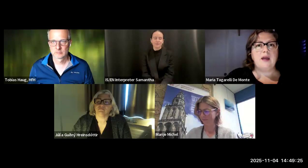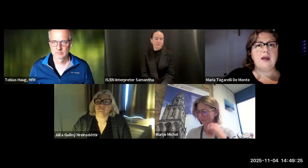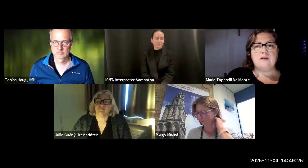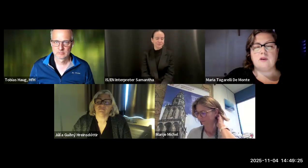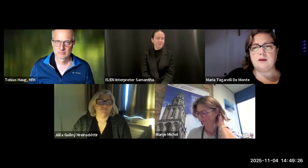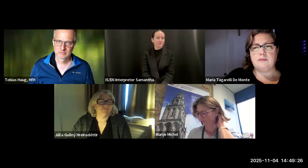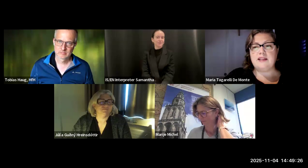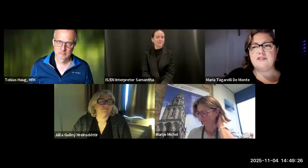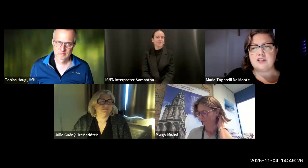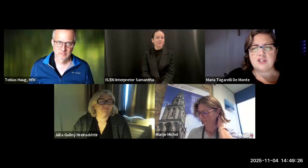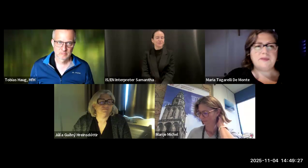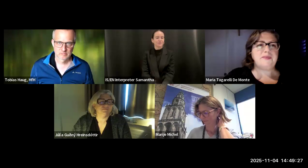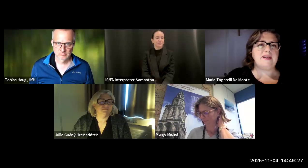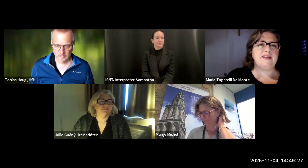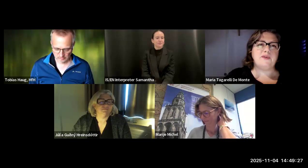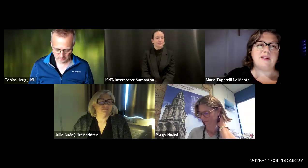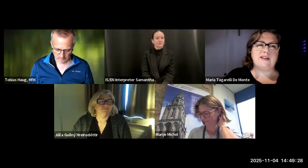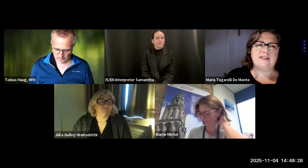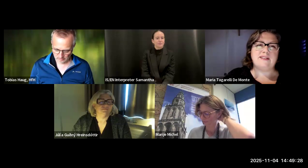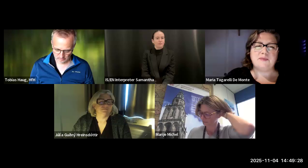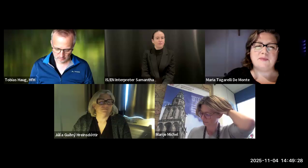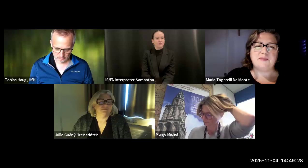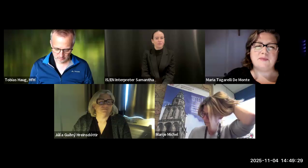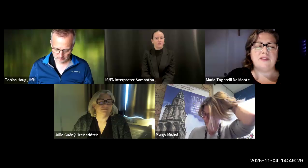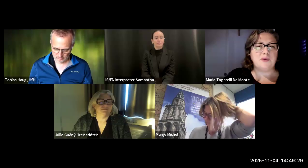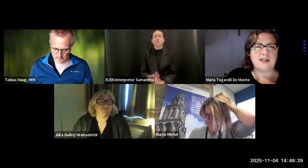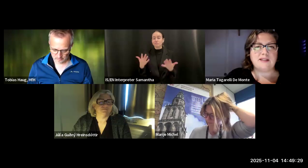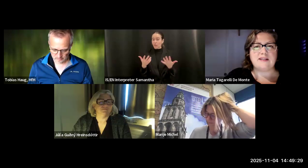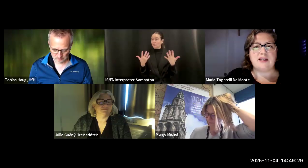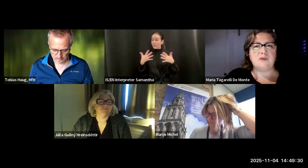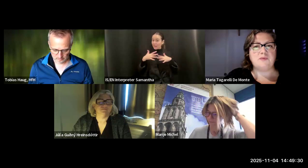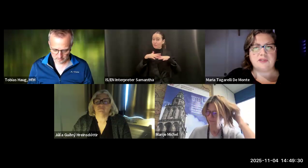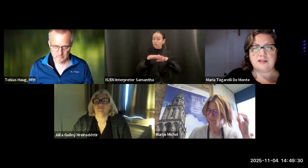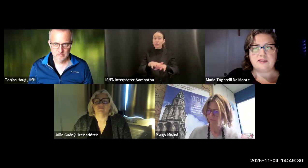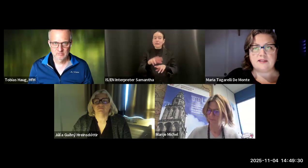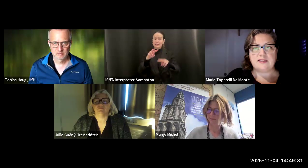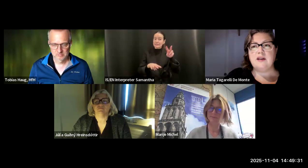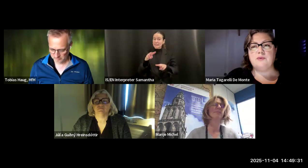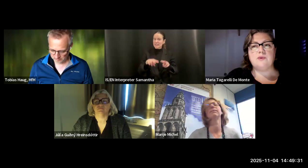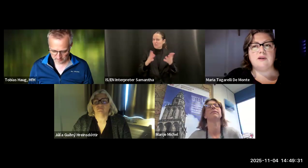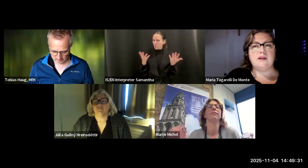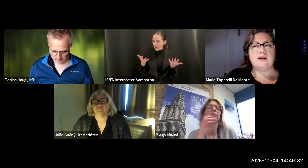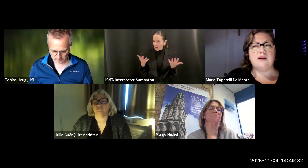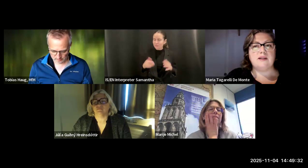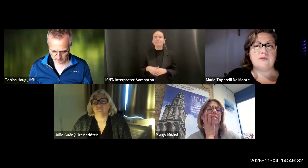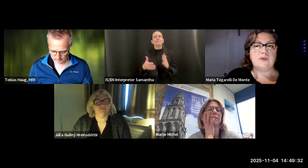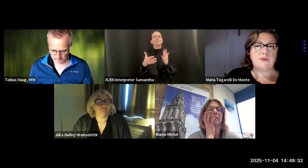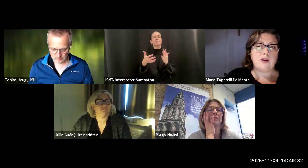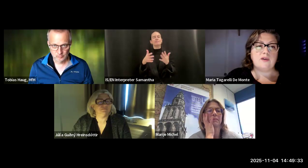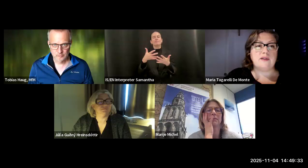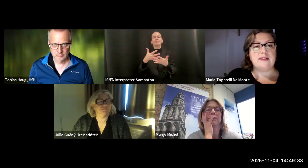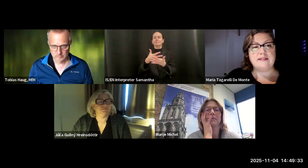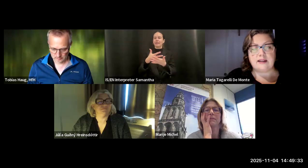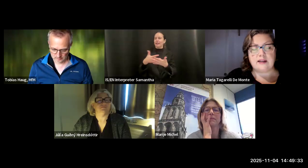Okay. So, by definition, integrated assessment evaluates language proficiency through tasks